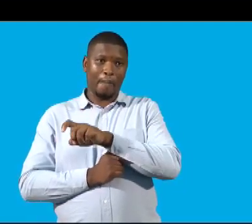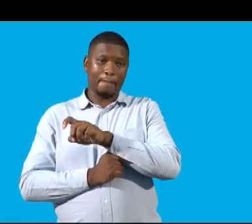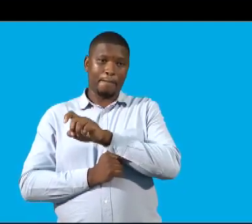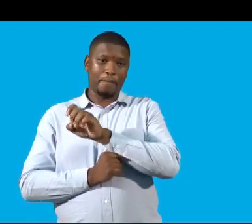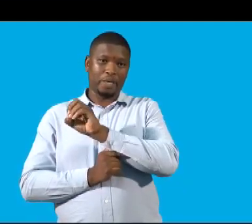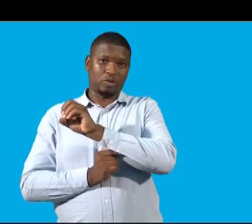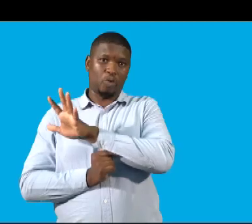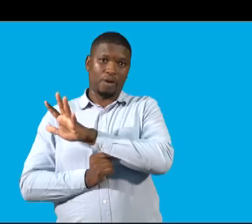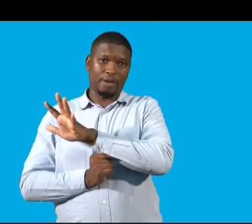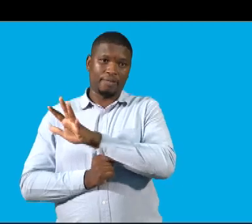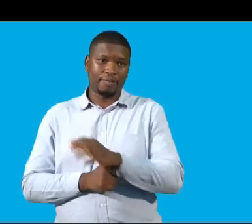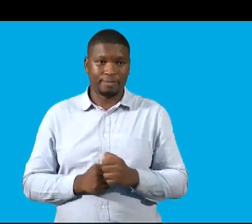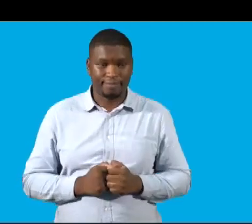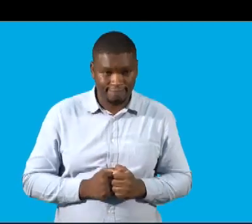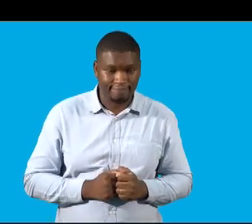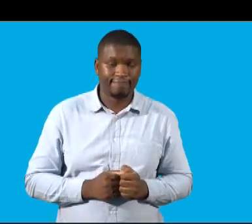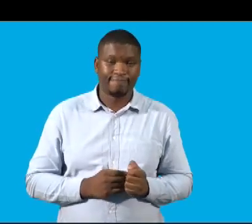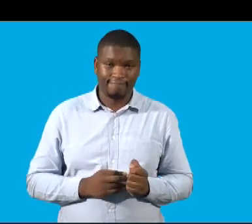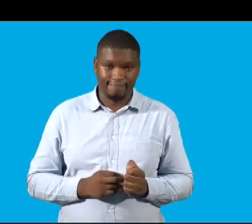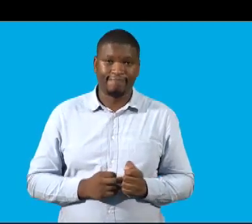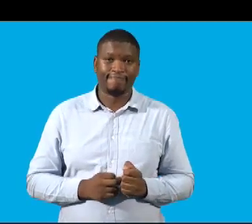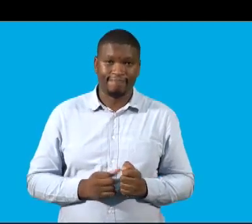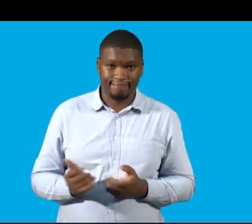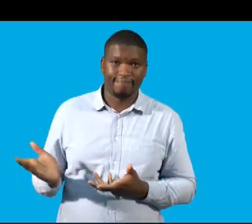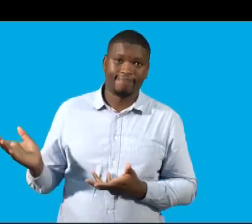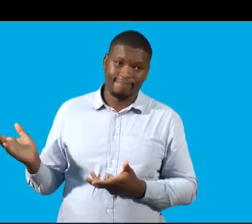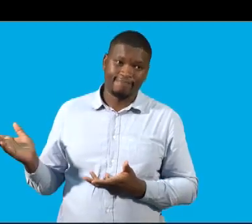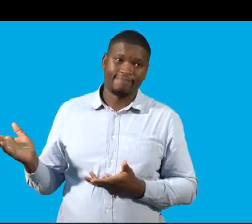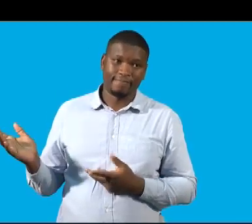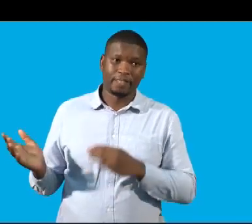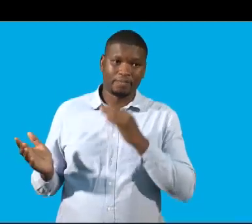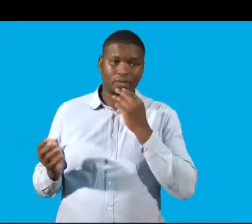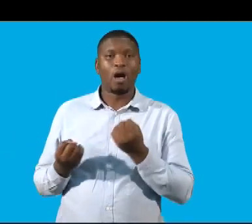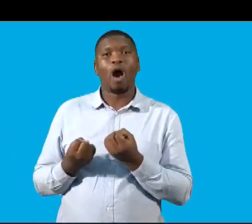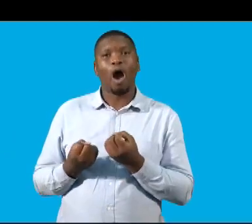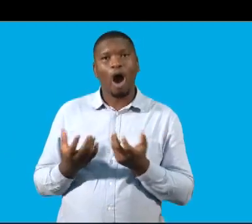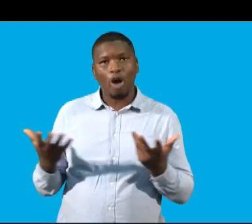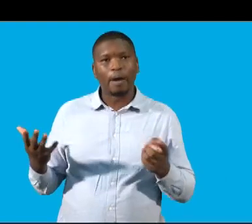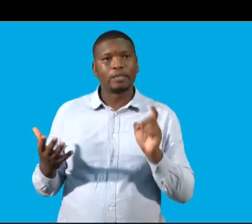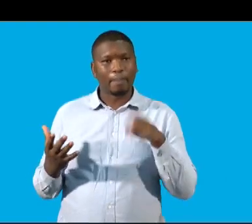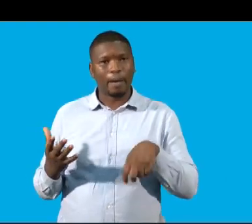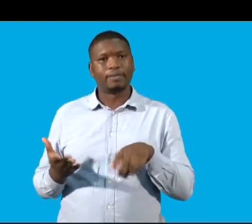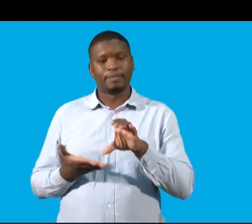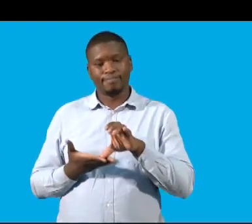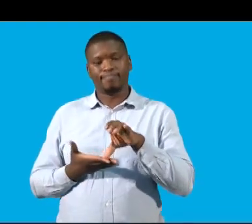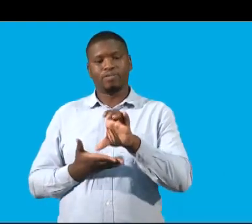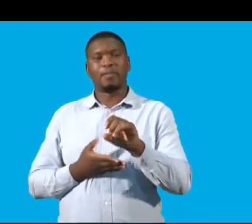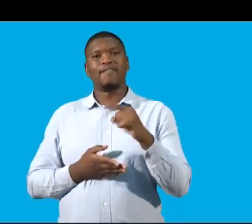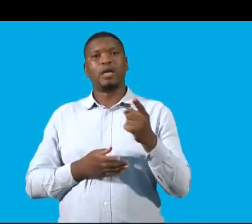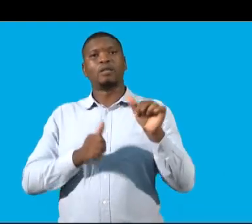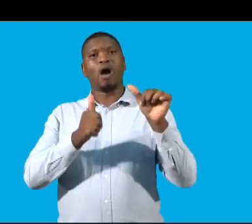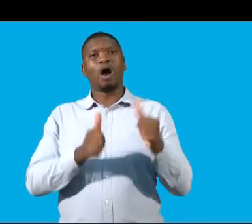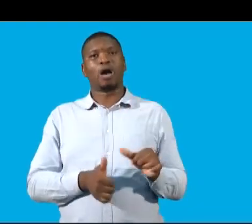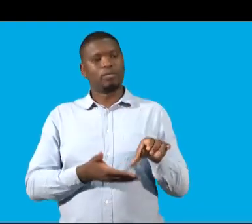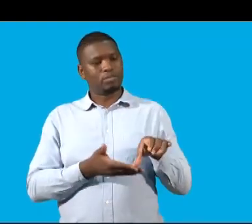80,609 rands and 5 cents. So that is the amount that must go into